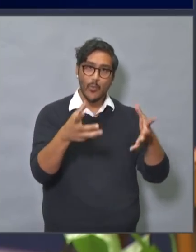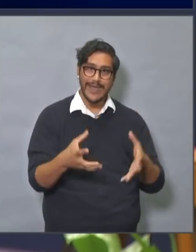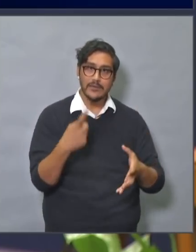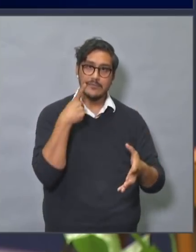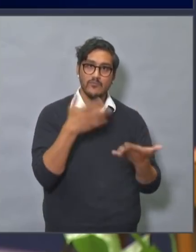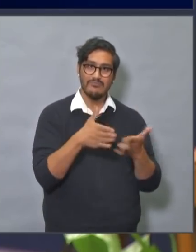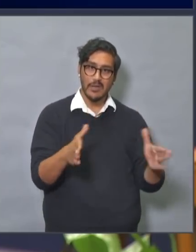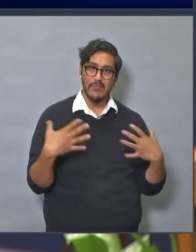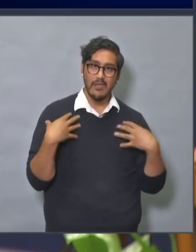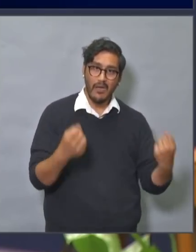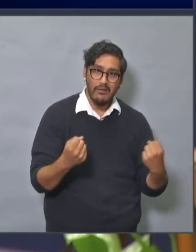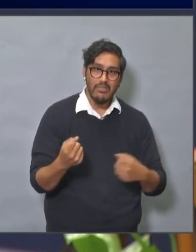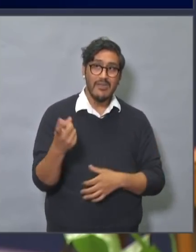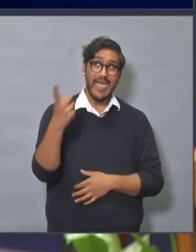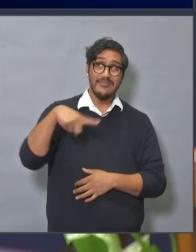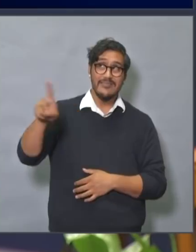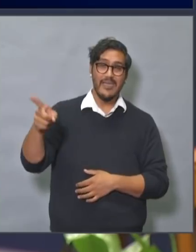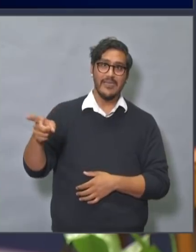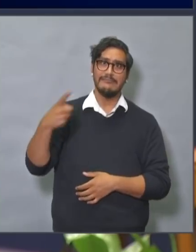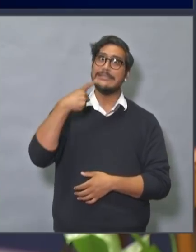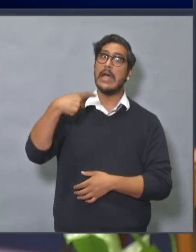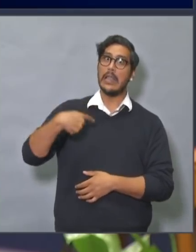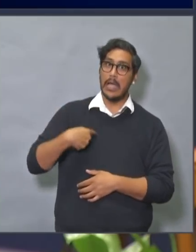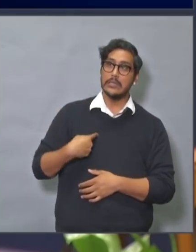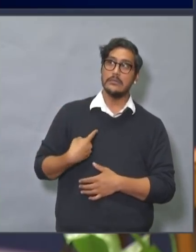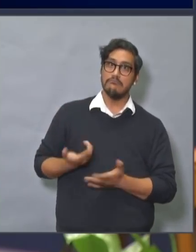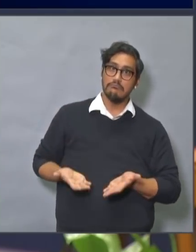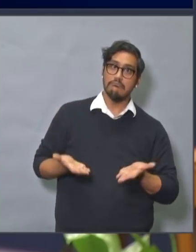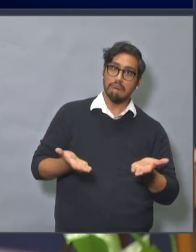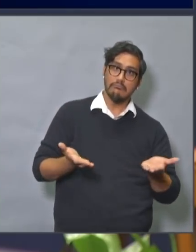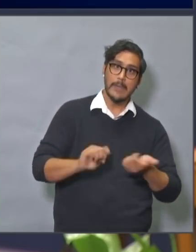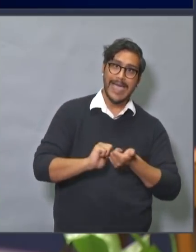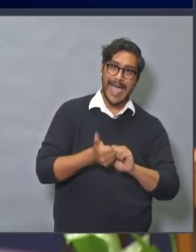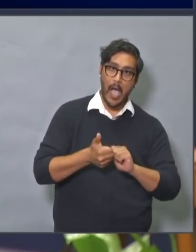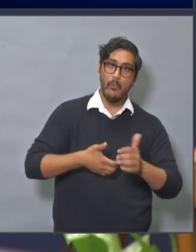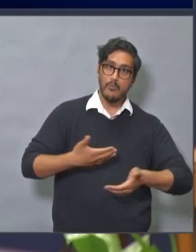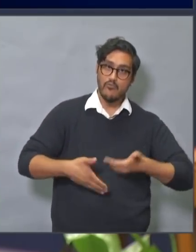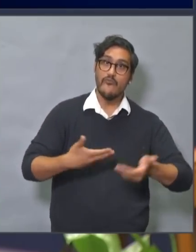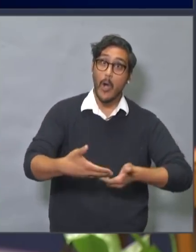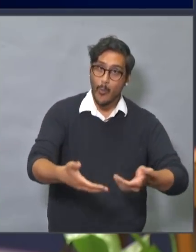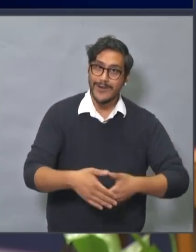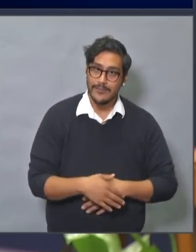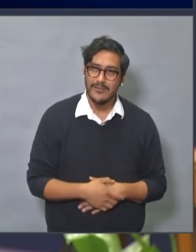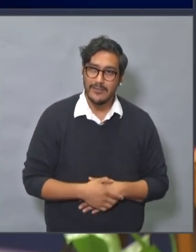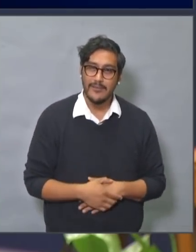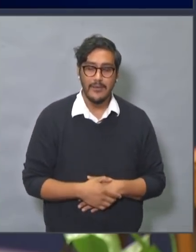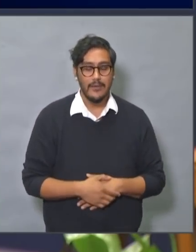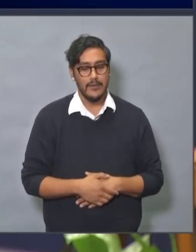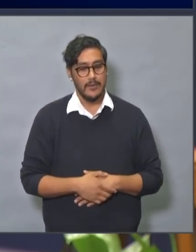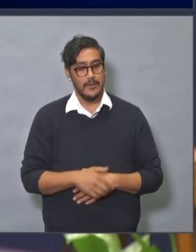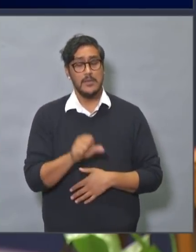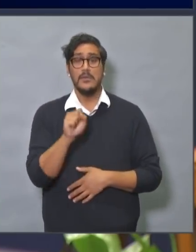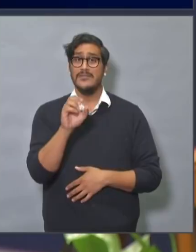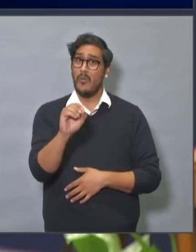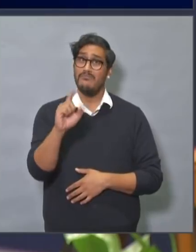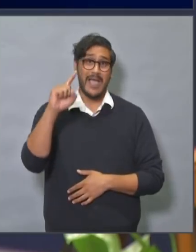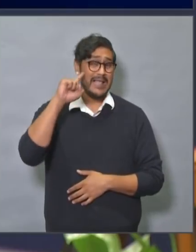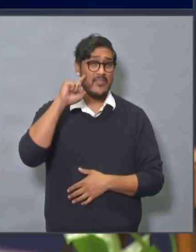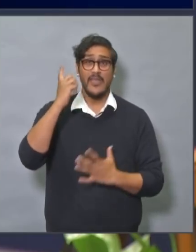ultimately the one that gives us the recommendation as to how we need to move forward. So, you know, I think it's